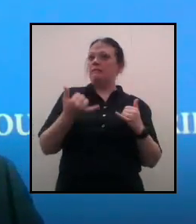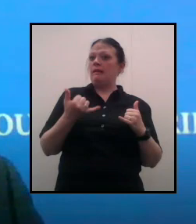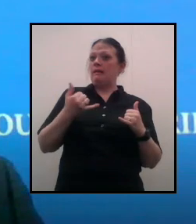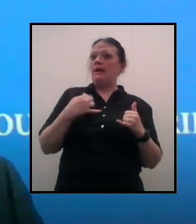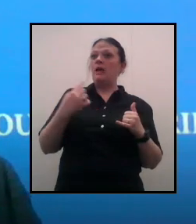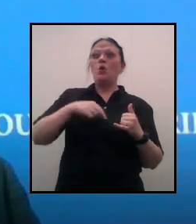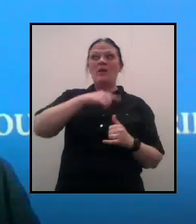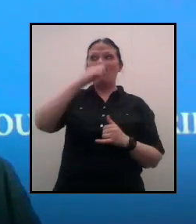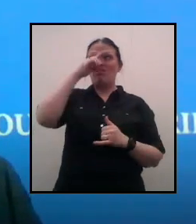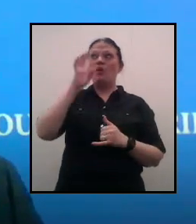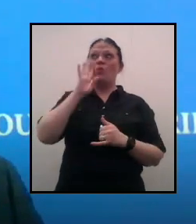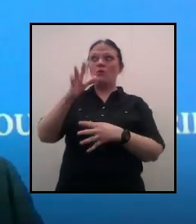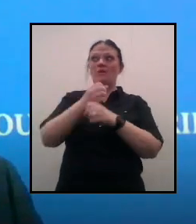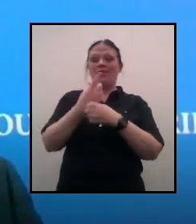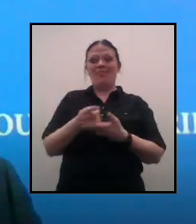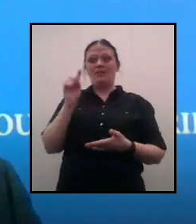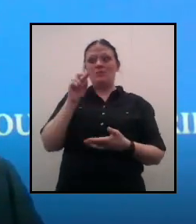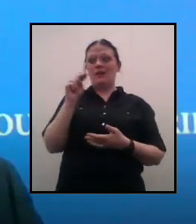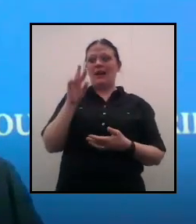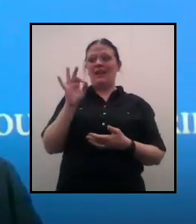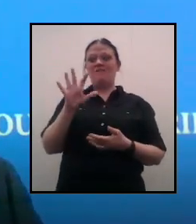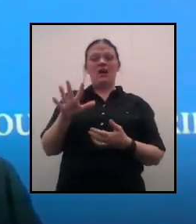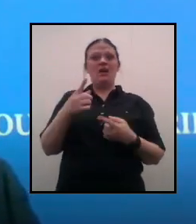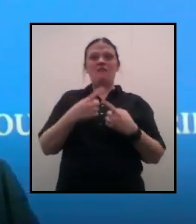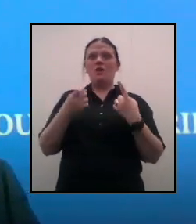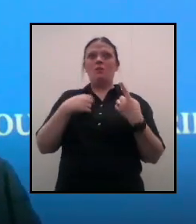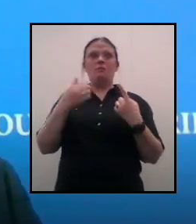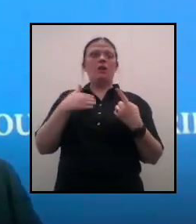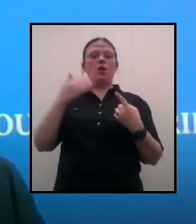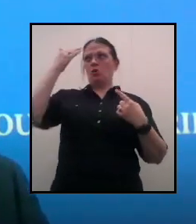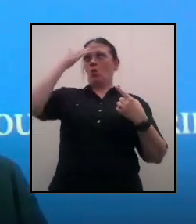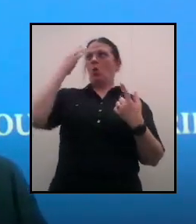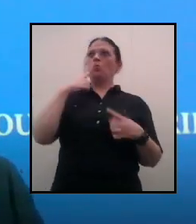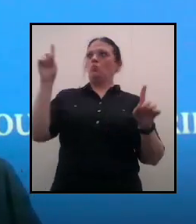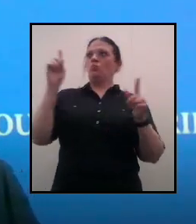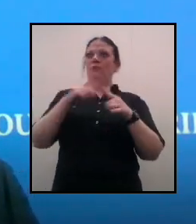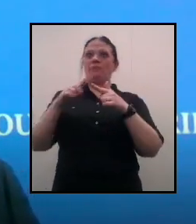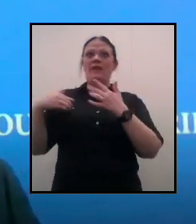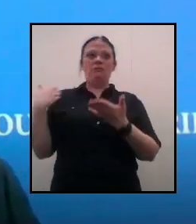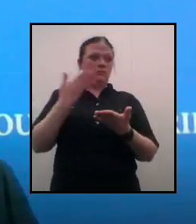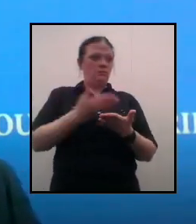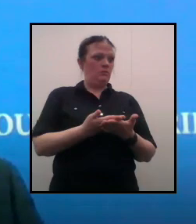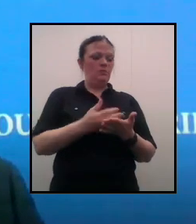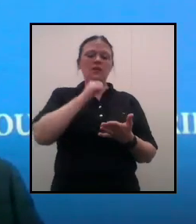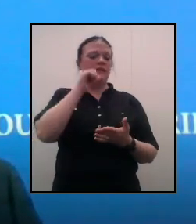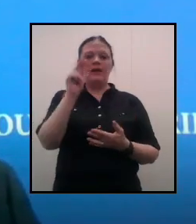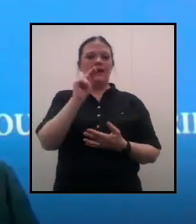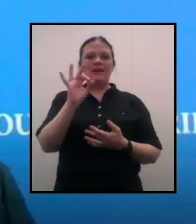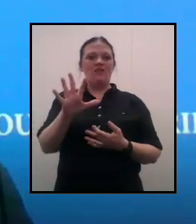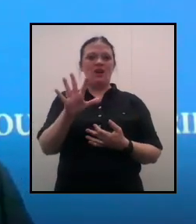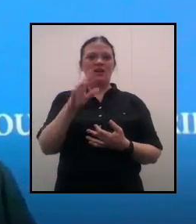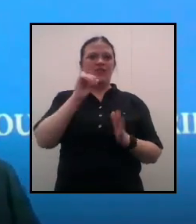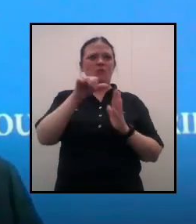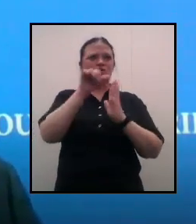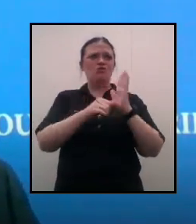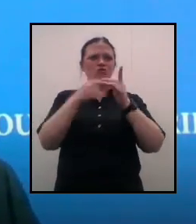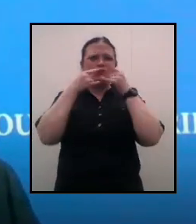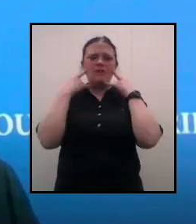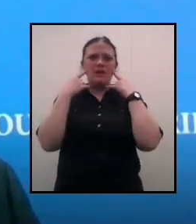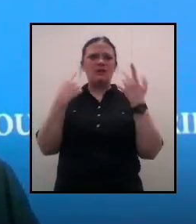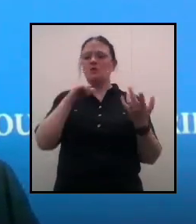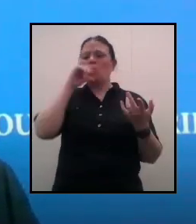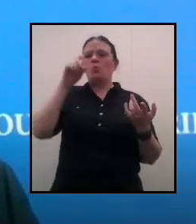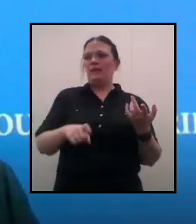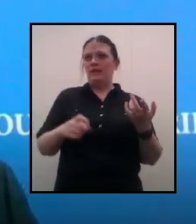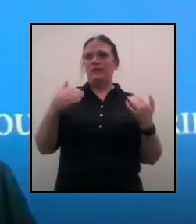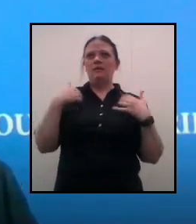get N95 masks about a week ago from a known supplier, and when they finally were delivered, they were not. They were procedural/surgical masks, and we didn't need